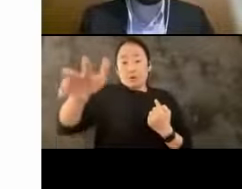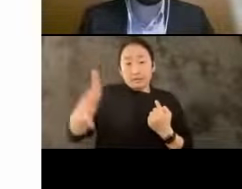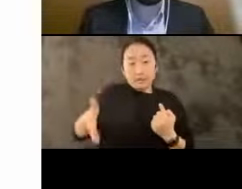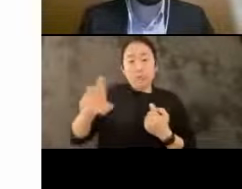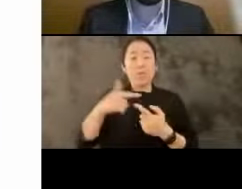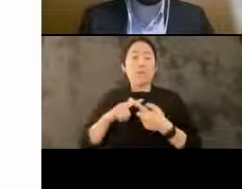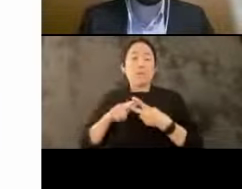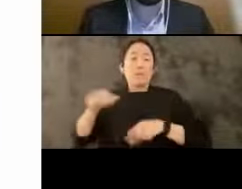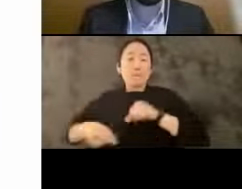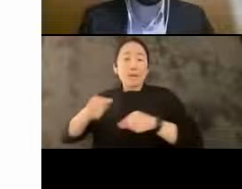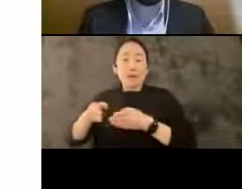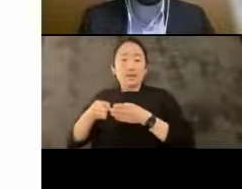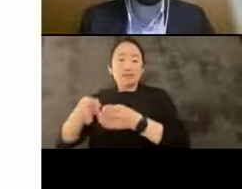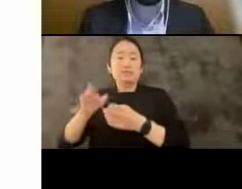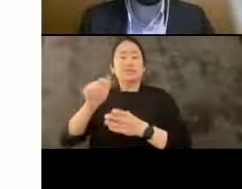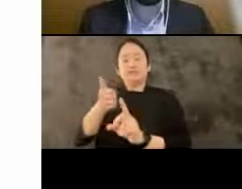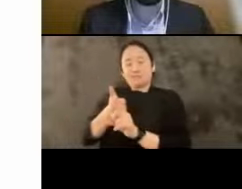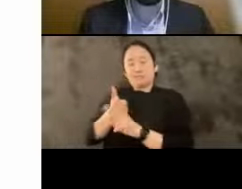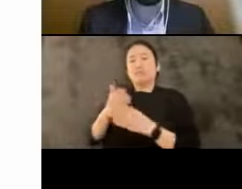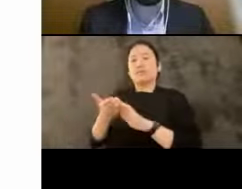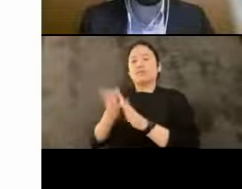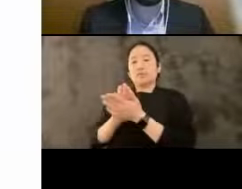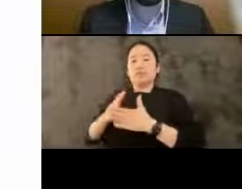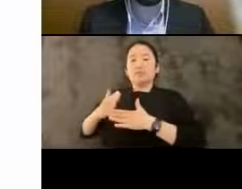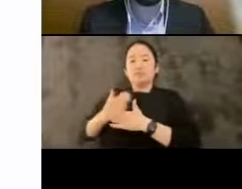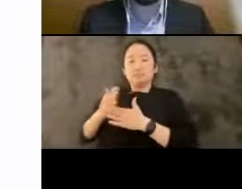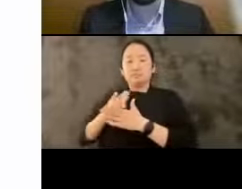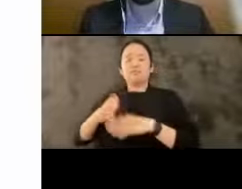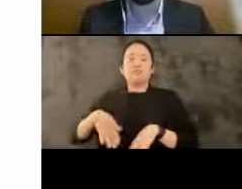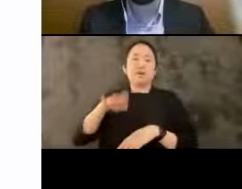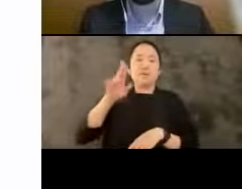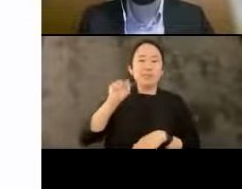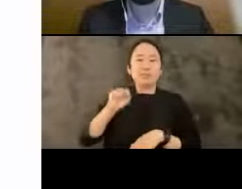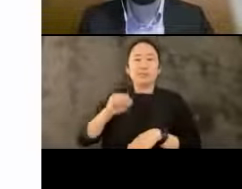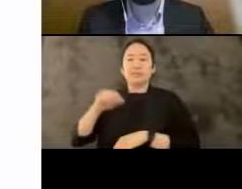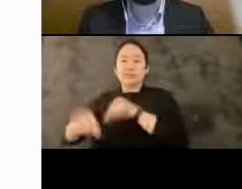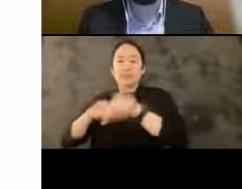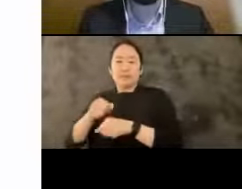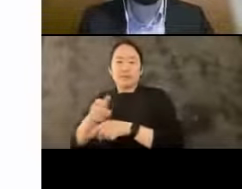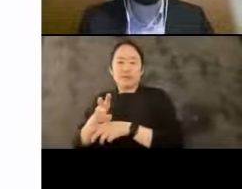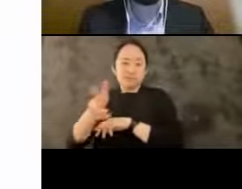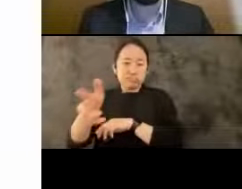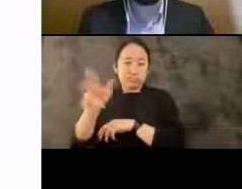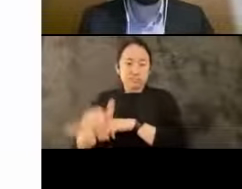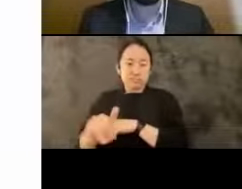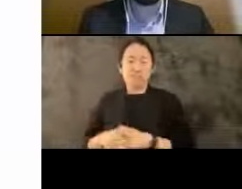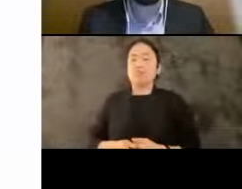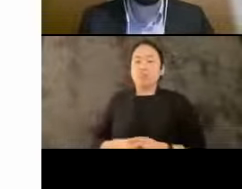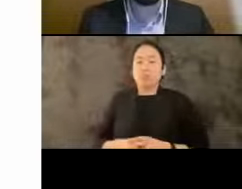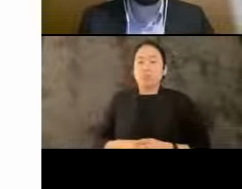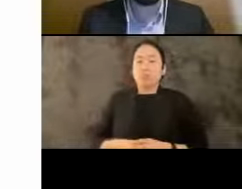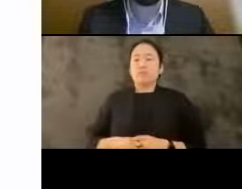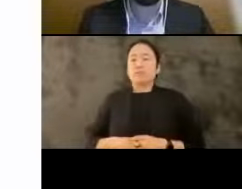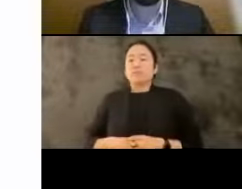lane to a shared bus bike lane in order to get some kind of dedicated lane in that segment. There are a few